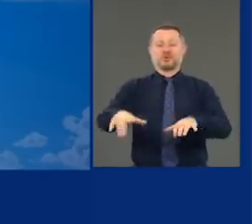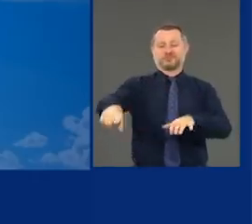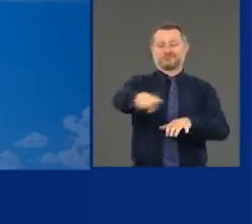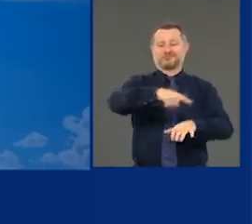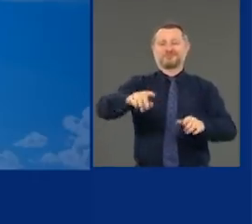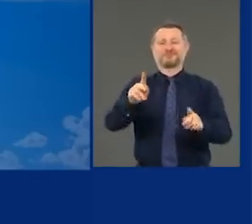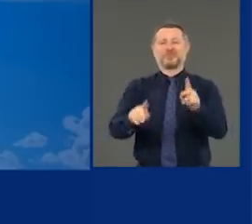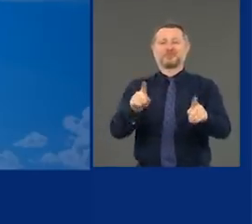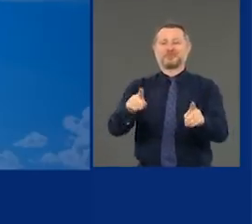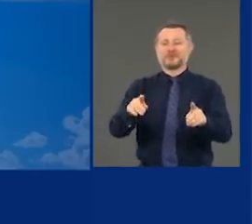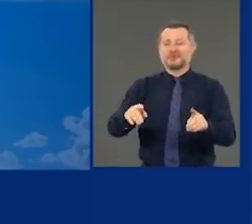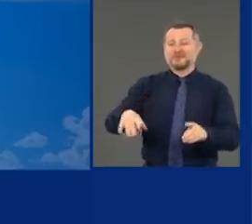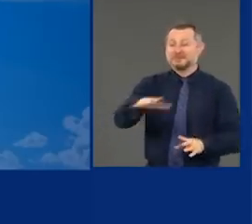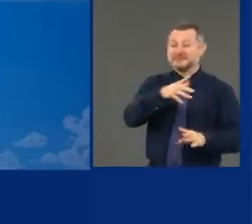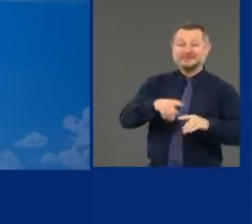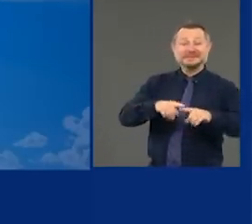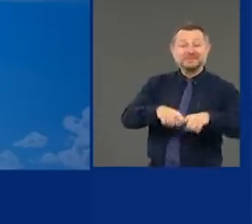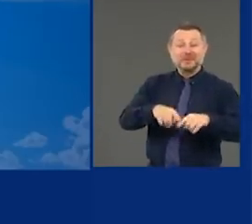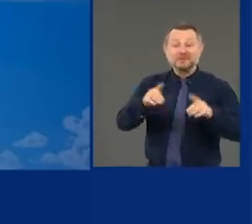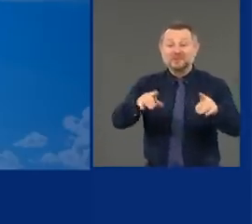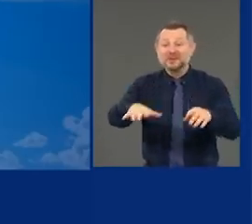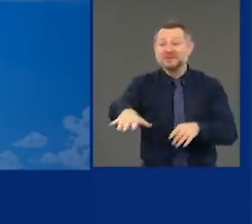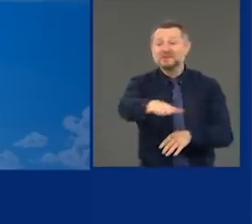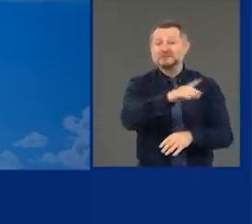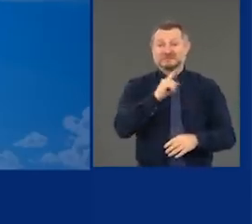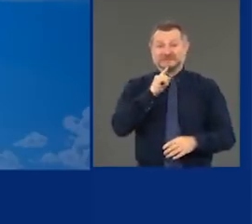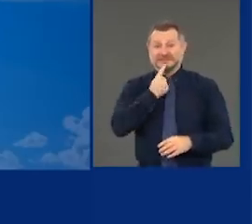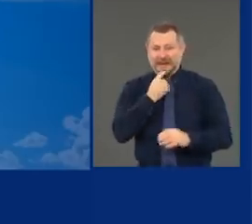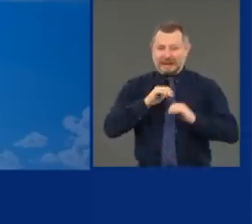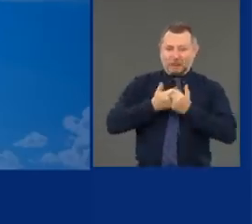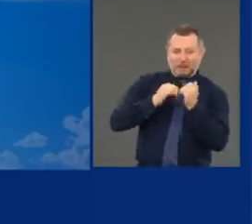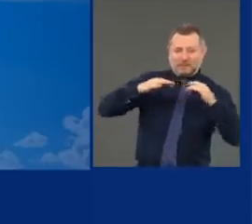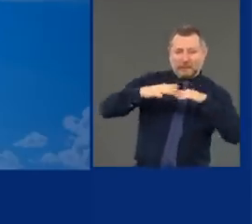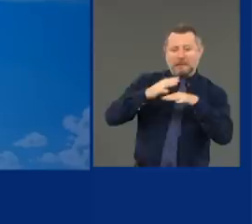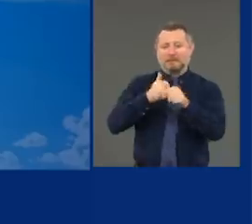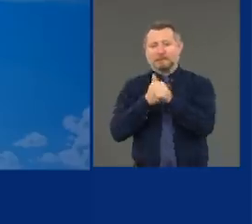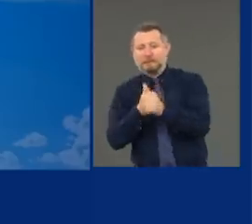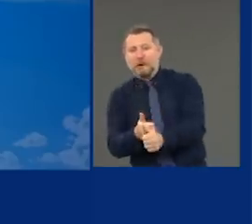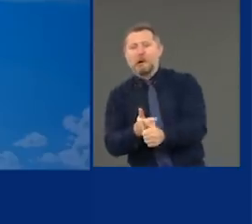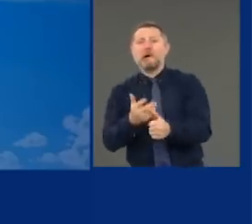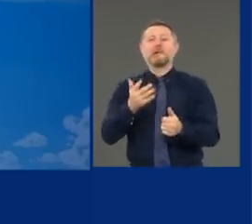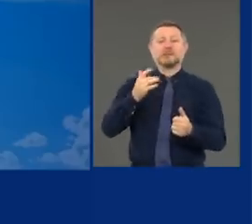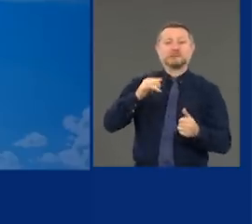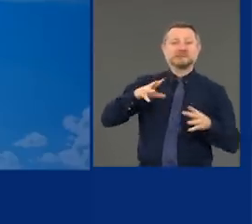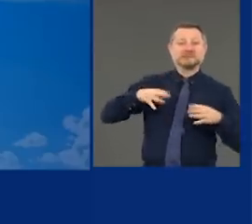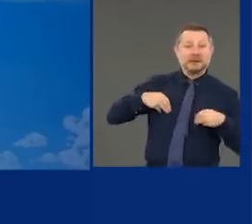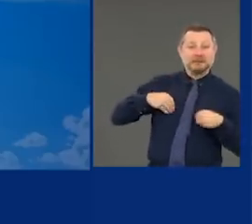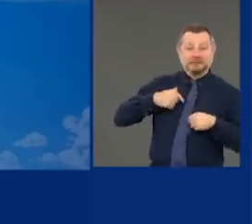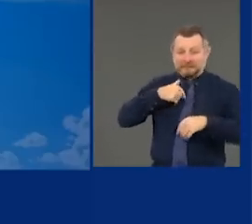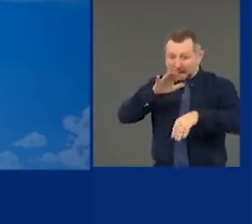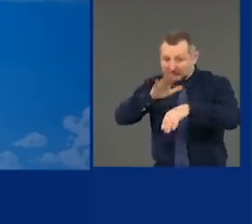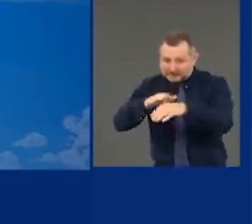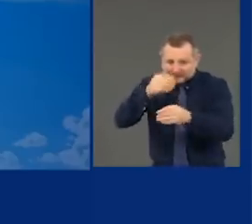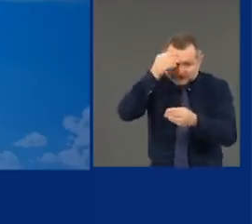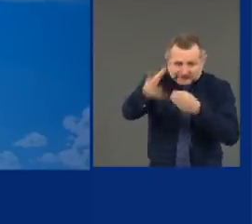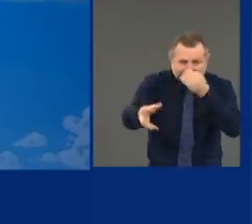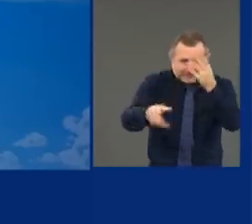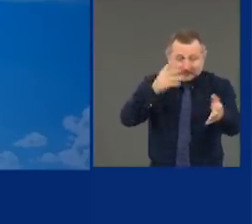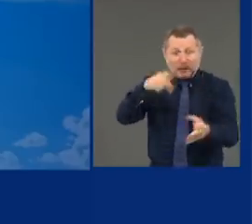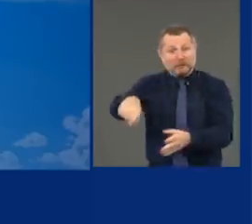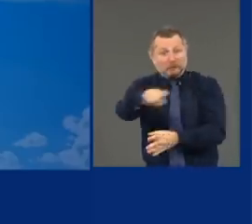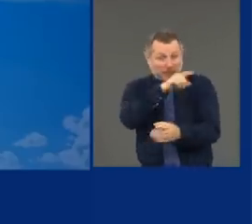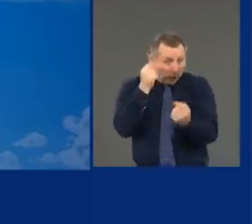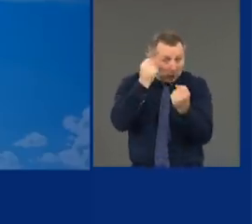or not people take it seriously, people accept the warnings, people understand the virus, they understand